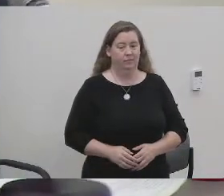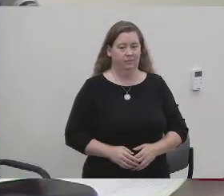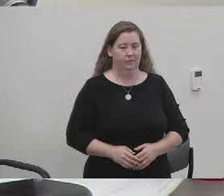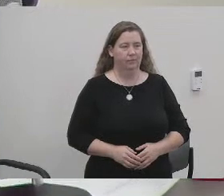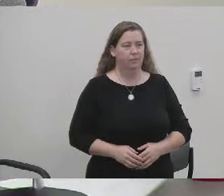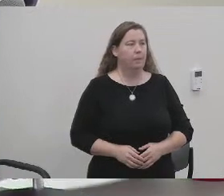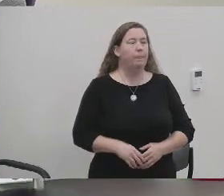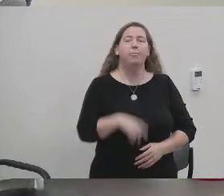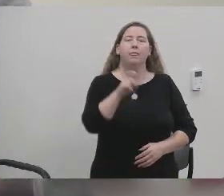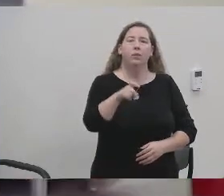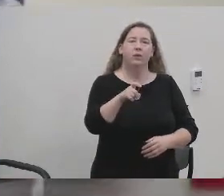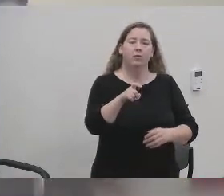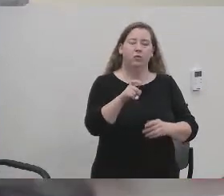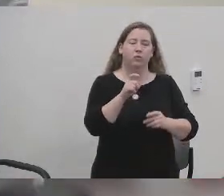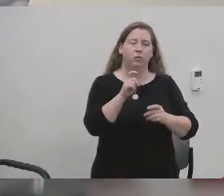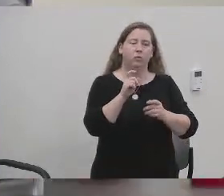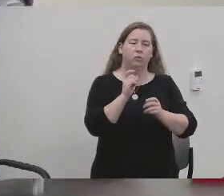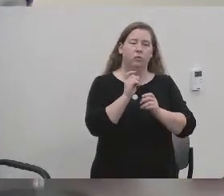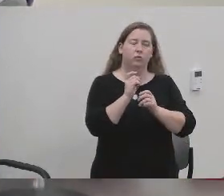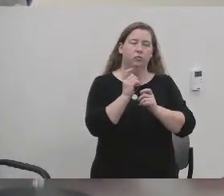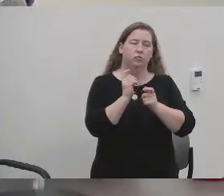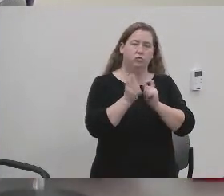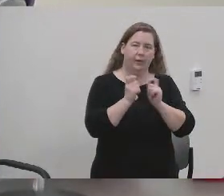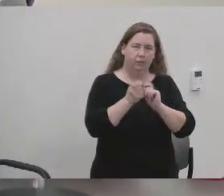We need to make some changes to